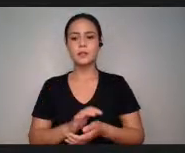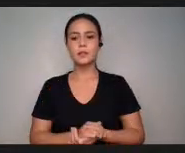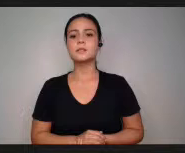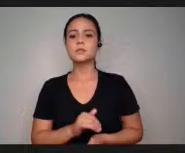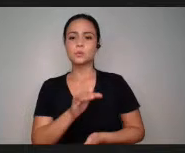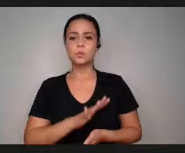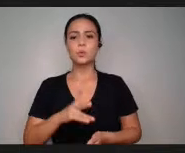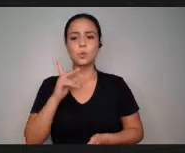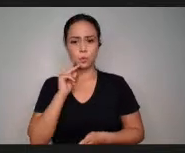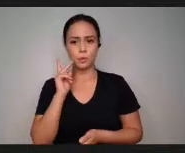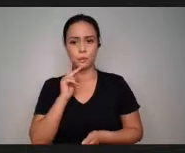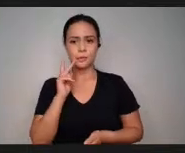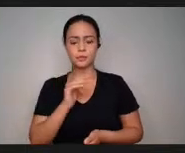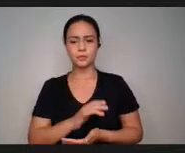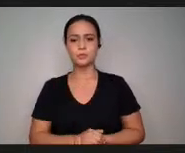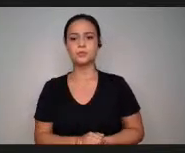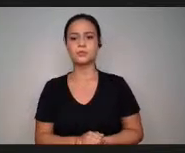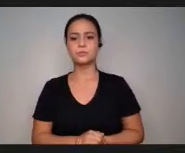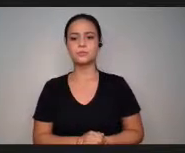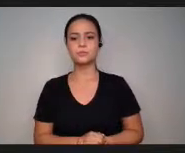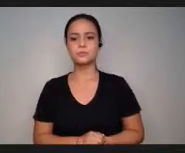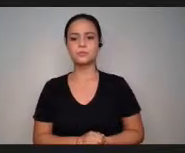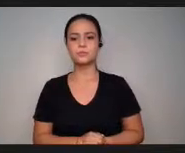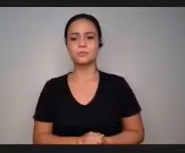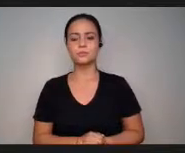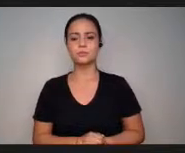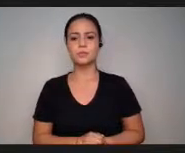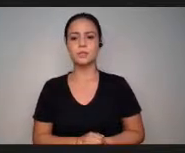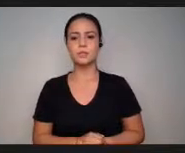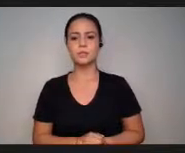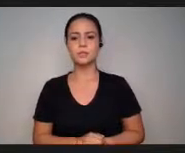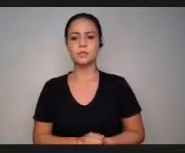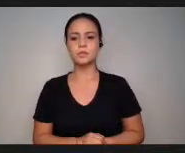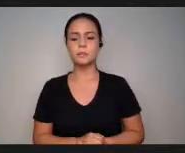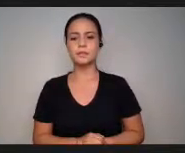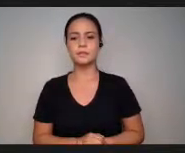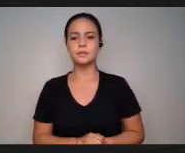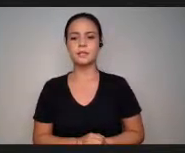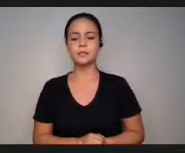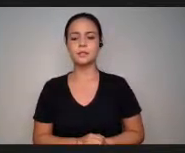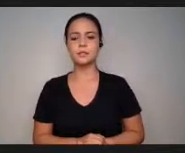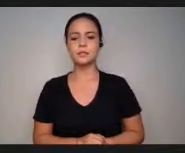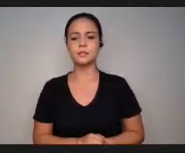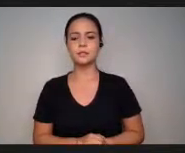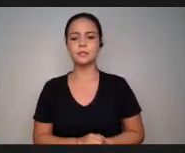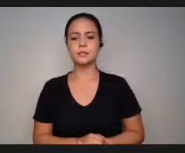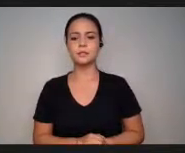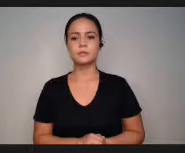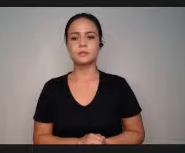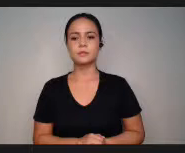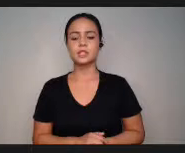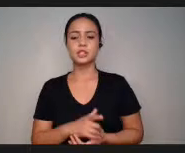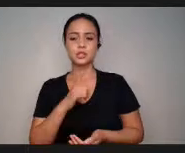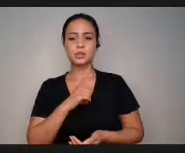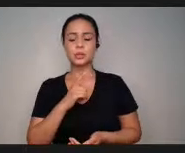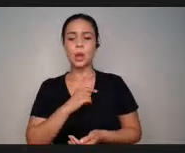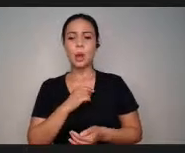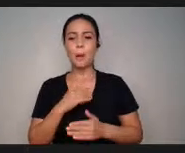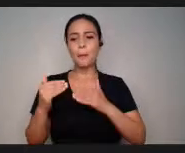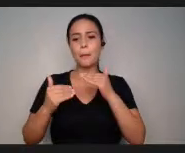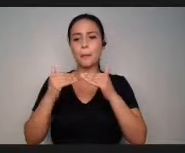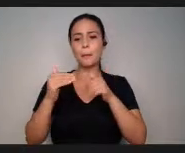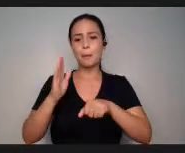Essential workers went to work on the front lines, and they were much more likely to be exposed to the virus at work as well as in